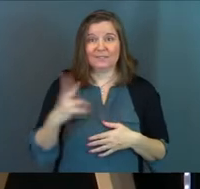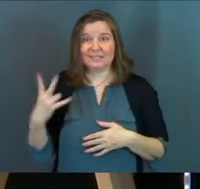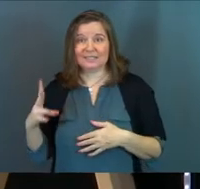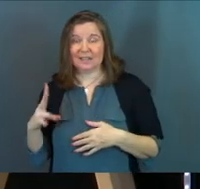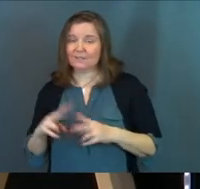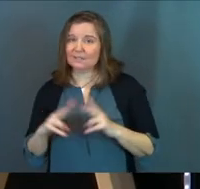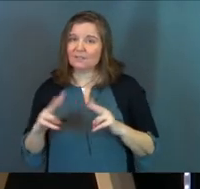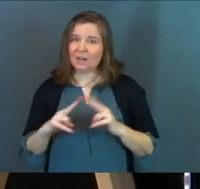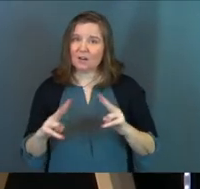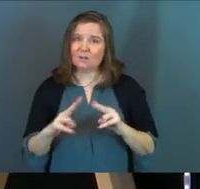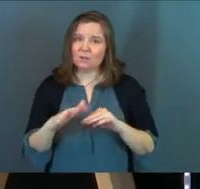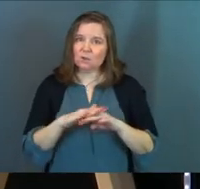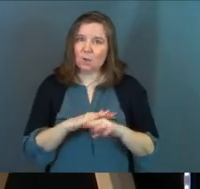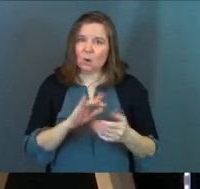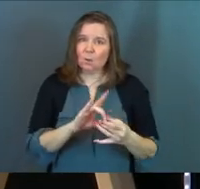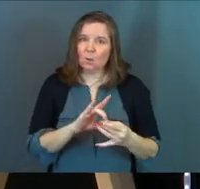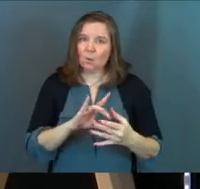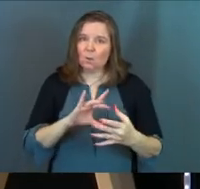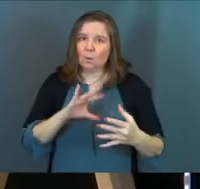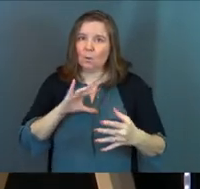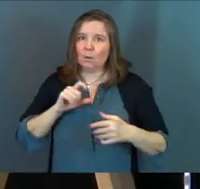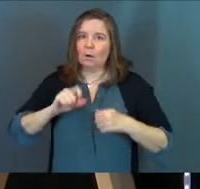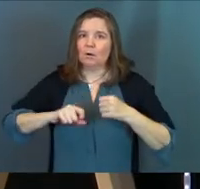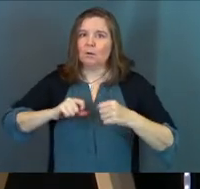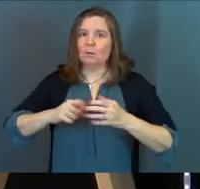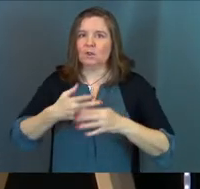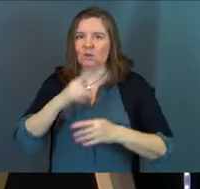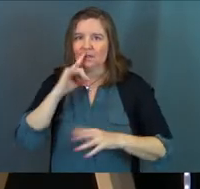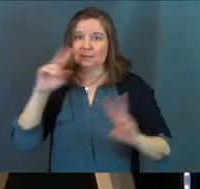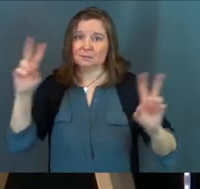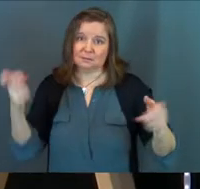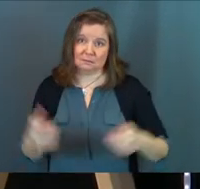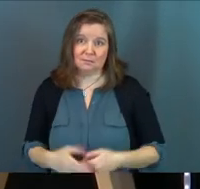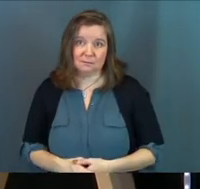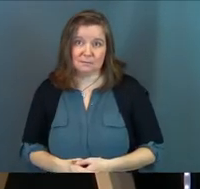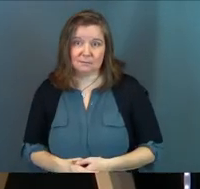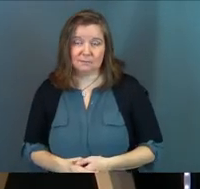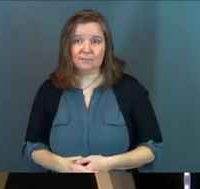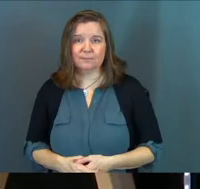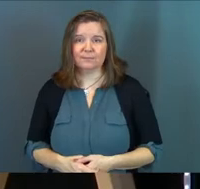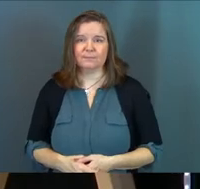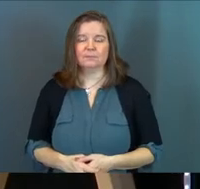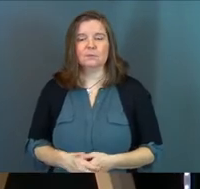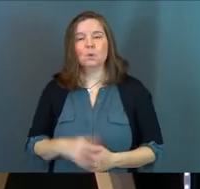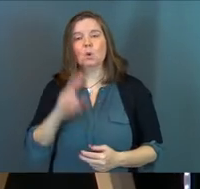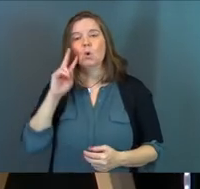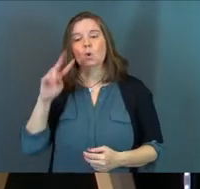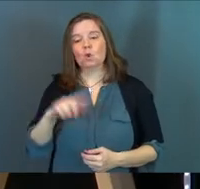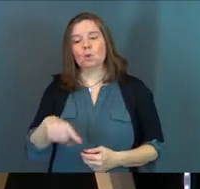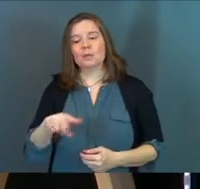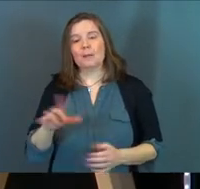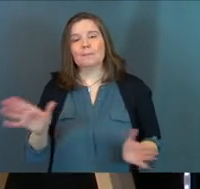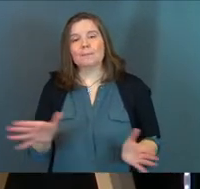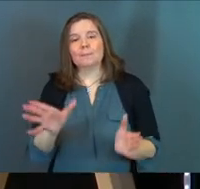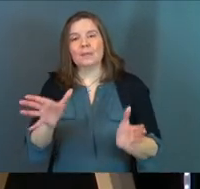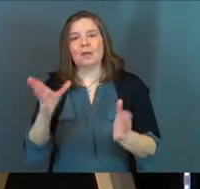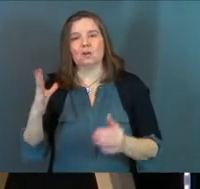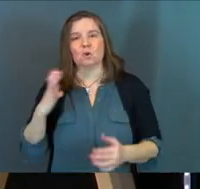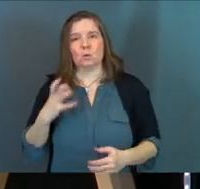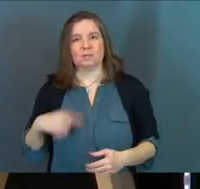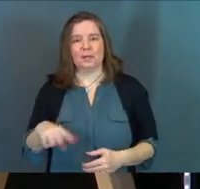old, it's a very gradual bike ride with your kids. So look at them and coach